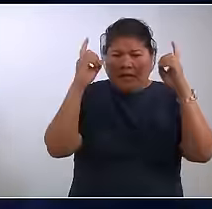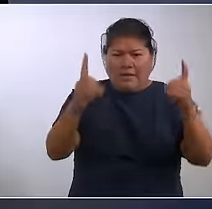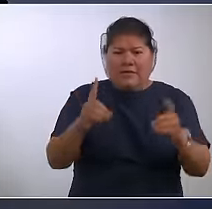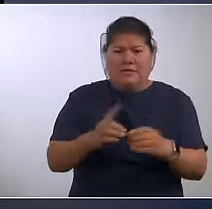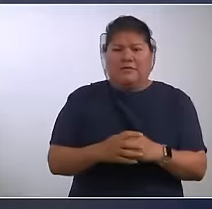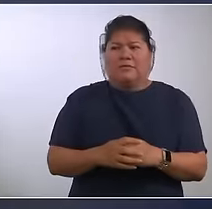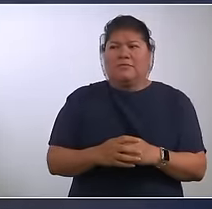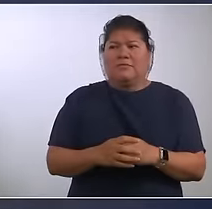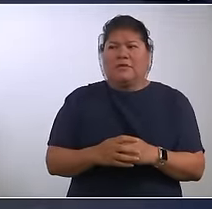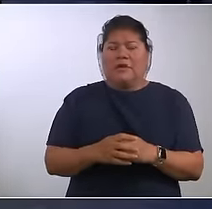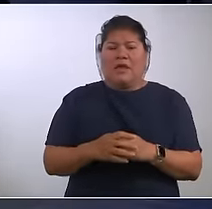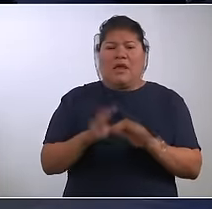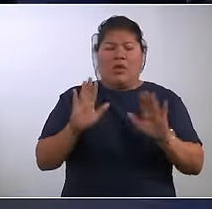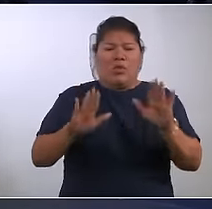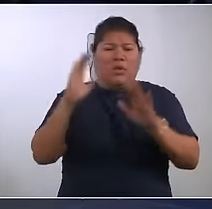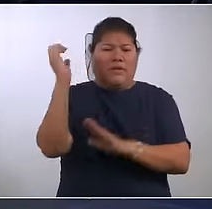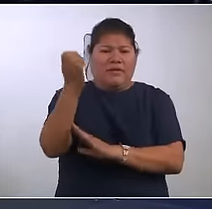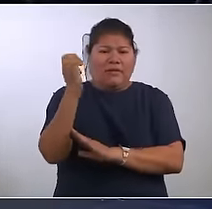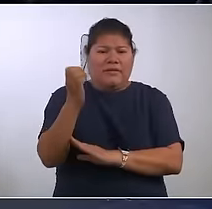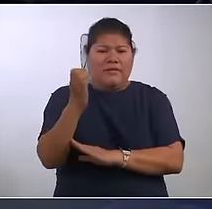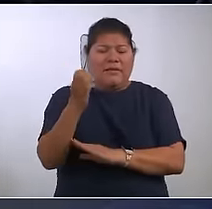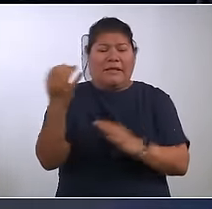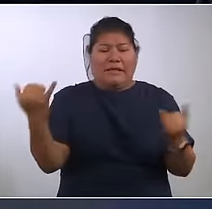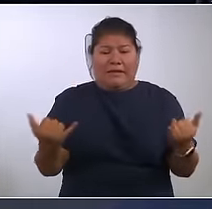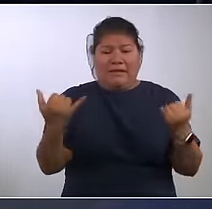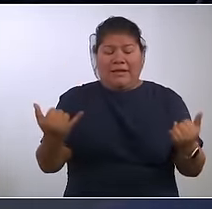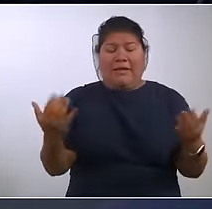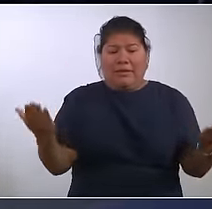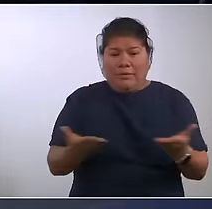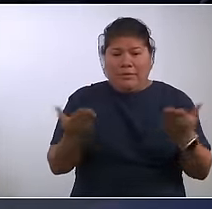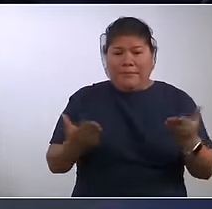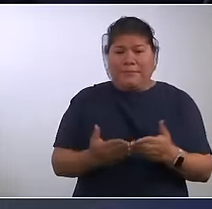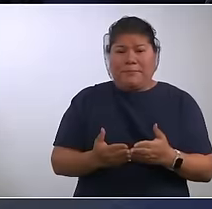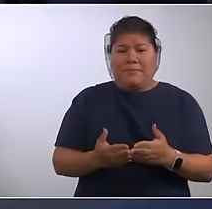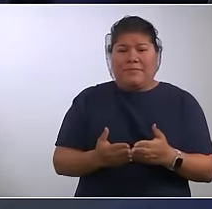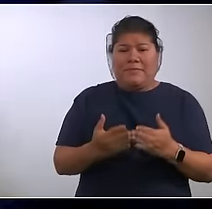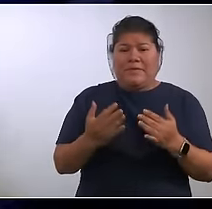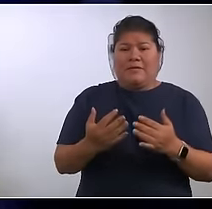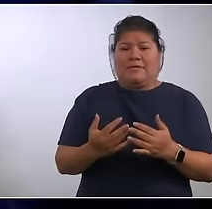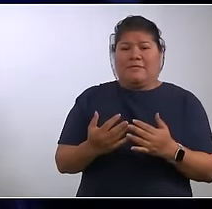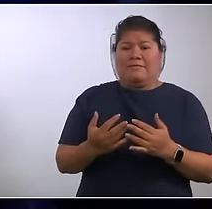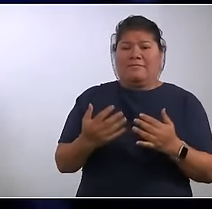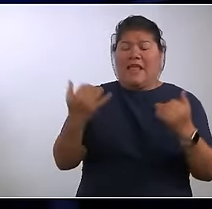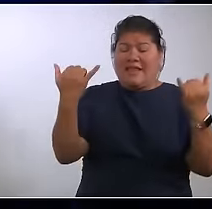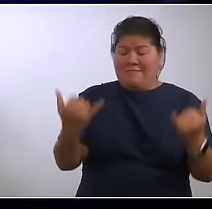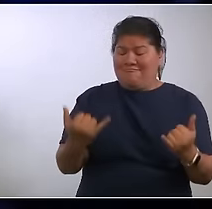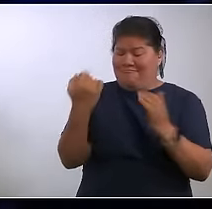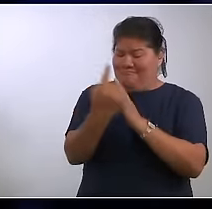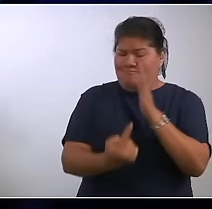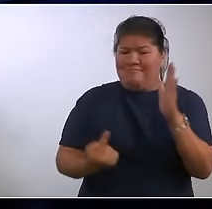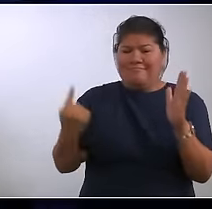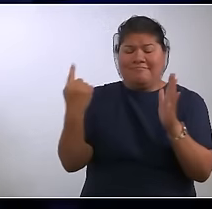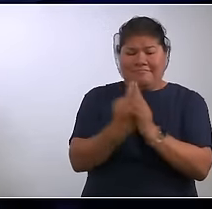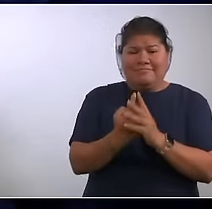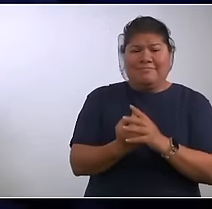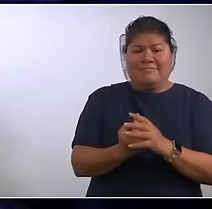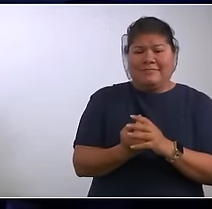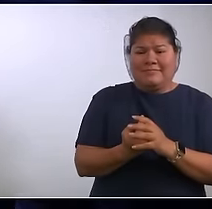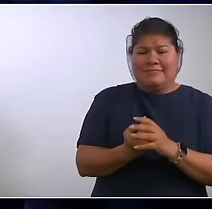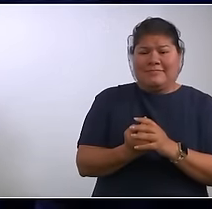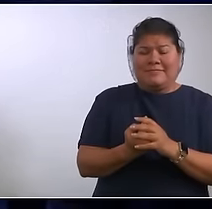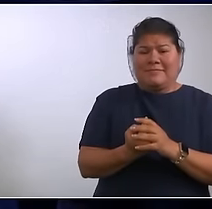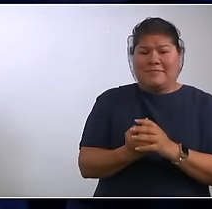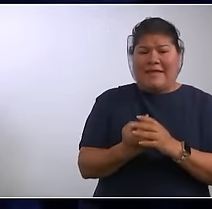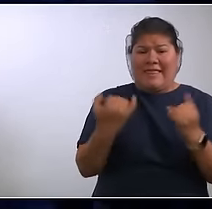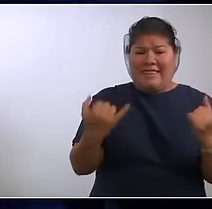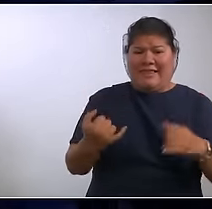educated. Evangelistas. And great evangelists. Aquí están. They're here. Dije, la hora es ya. I said the hour is now. Este